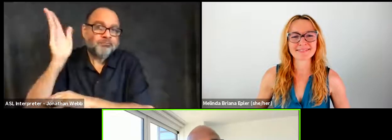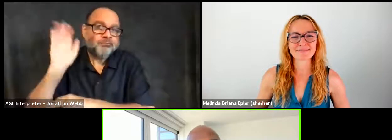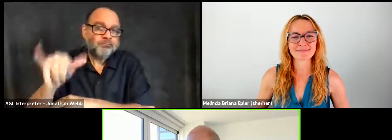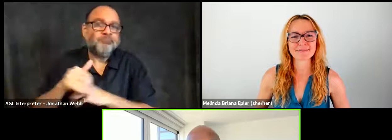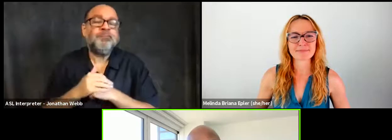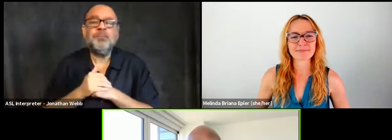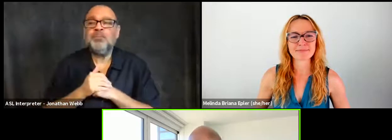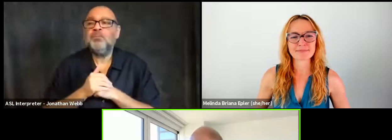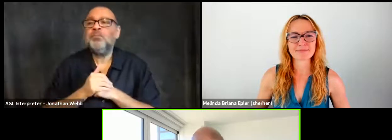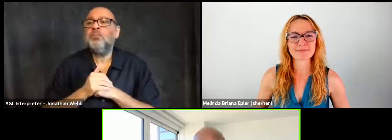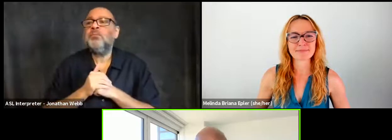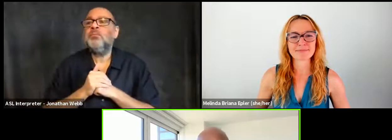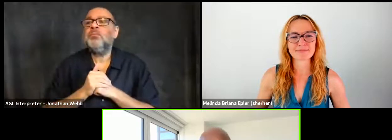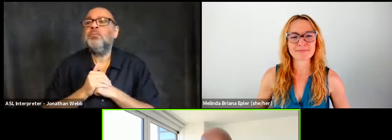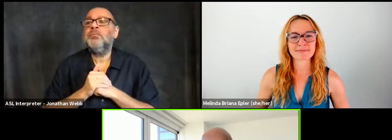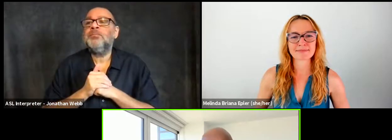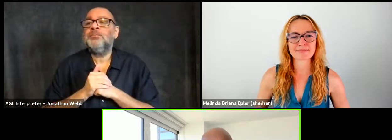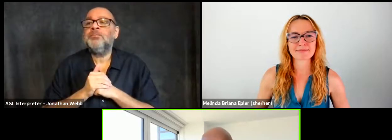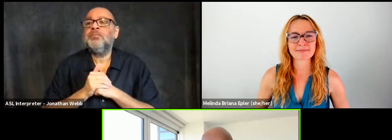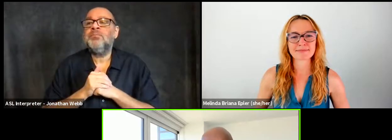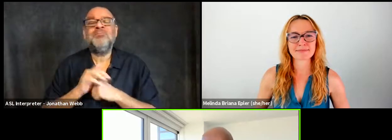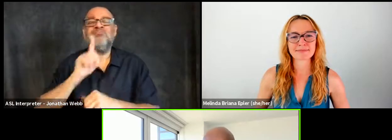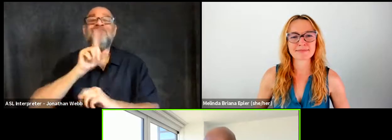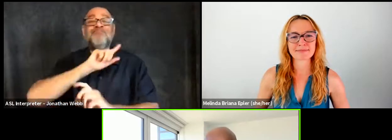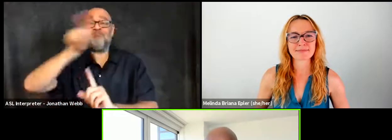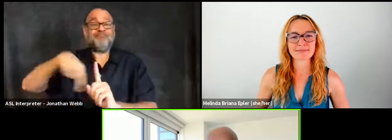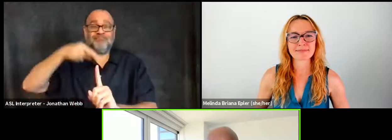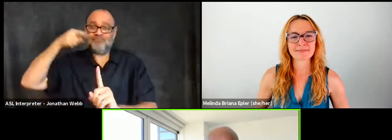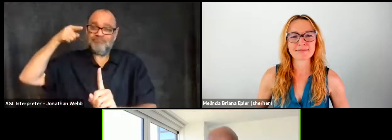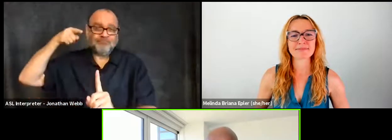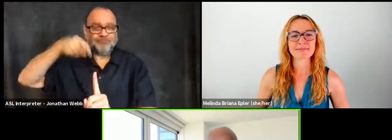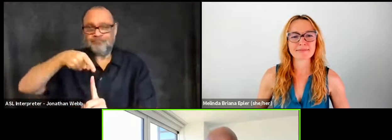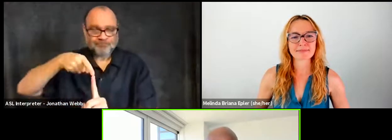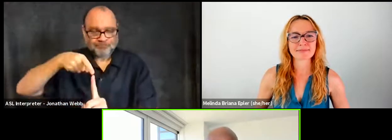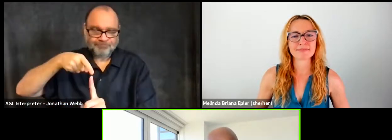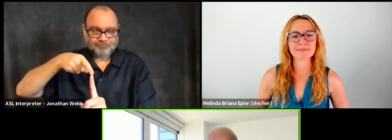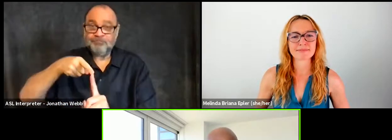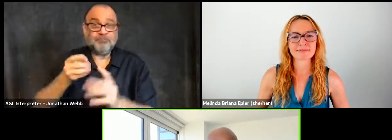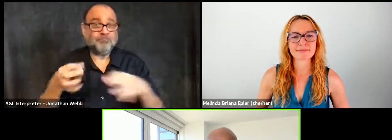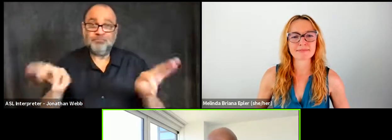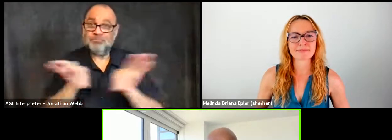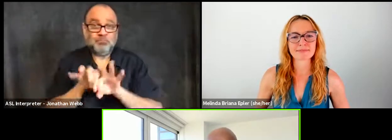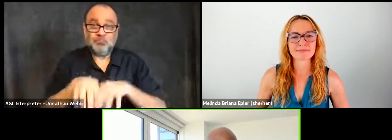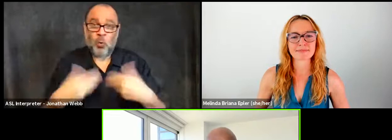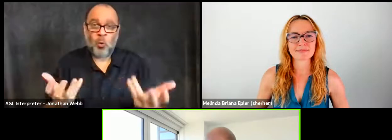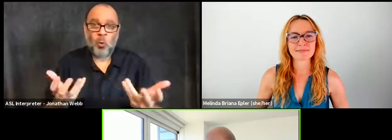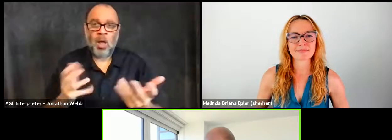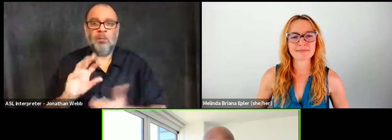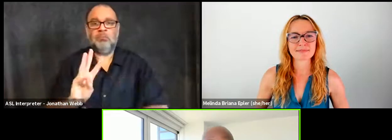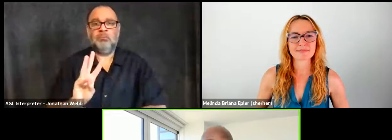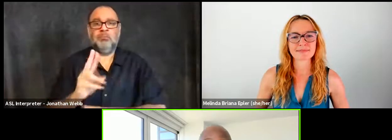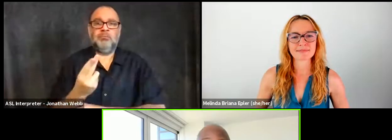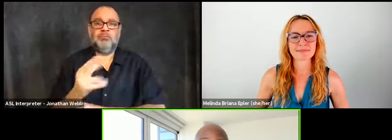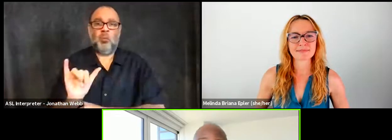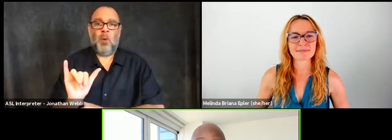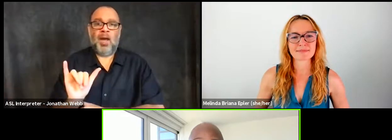what I go back to normally is asking myself why, right? So 10 years ago,